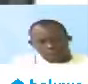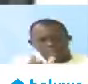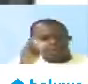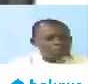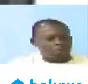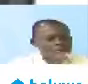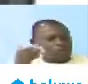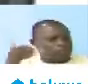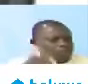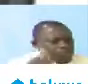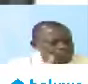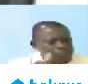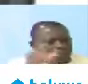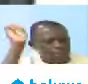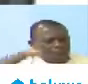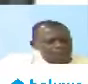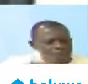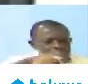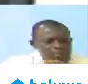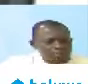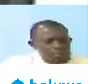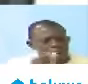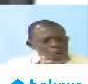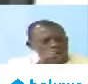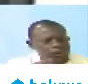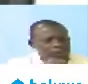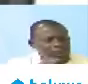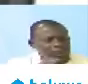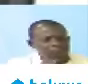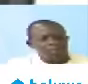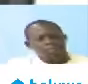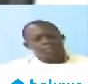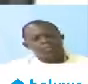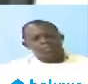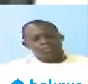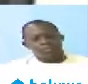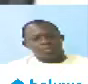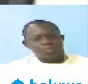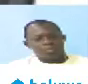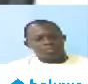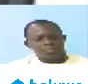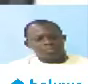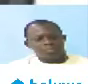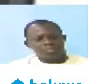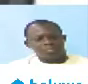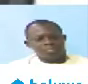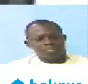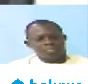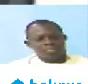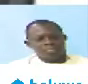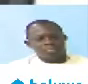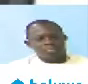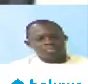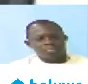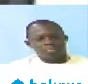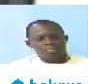tip banku dingol donde wol don nam bang fo hani livia dingol fa onda ba kono ba hani livia dingol fa onda ba kono ba sembe ma ka